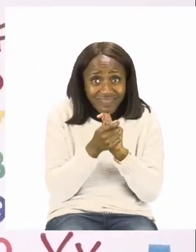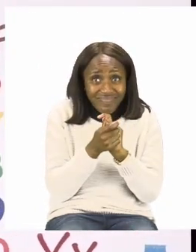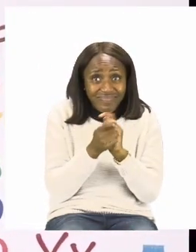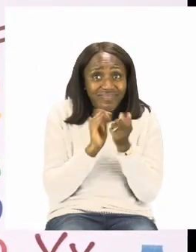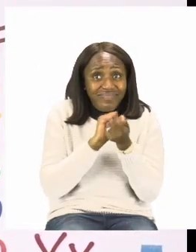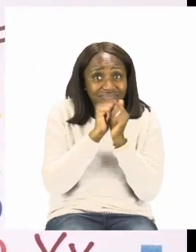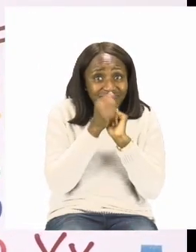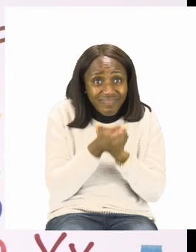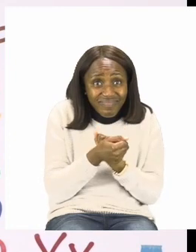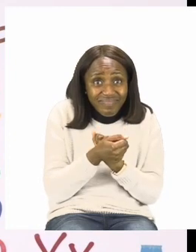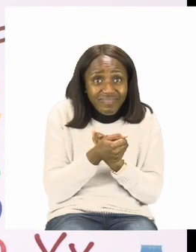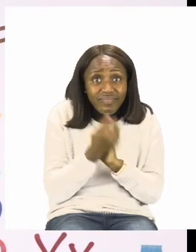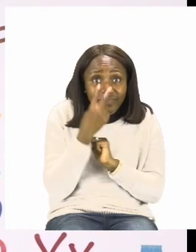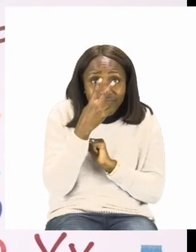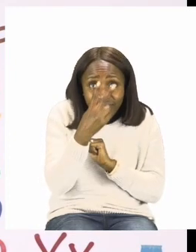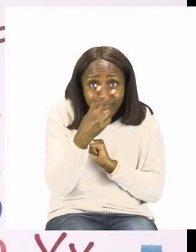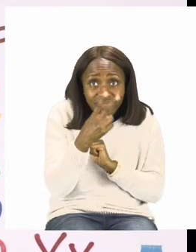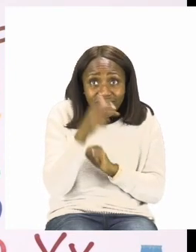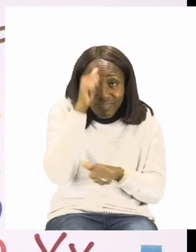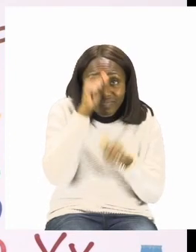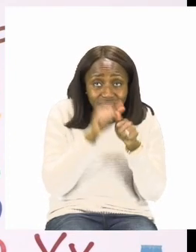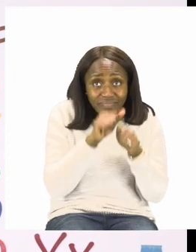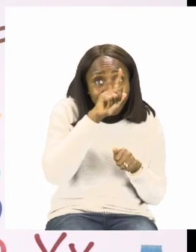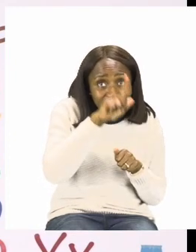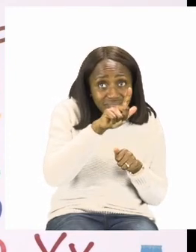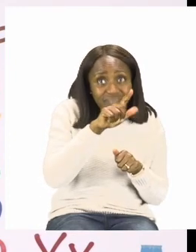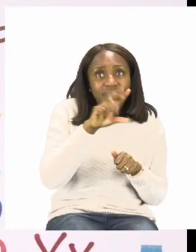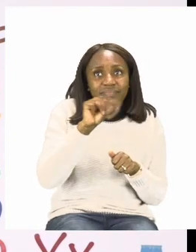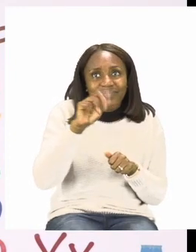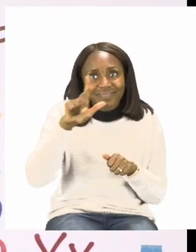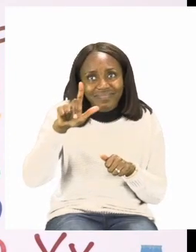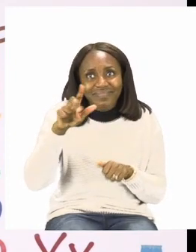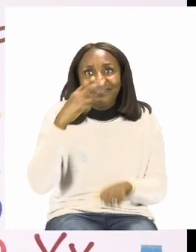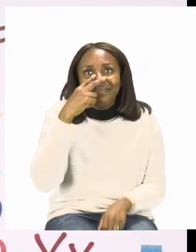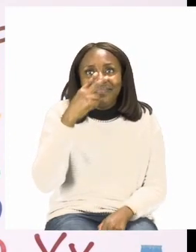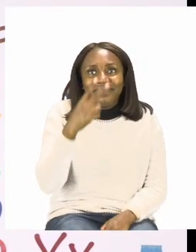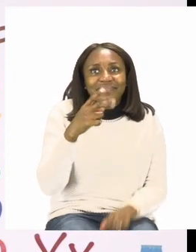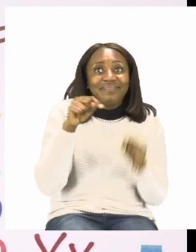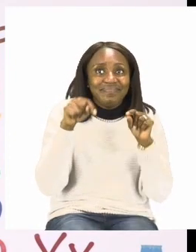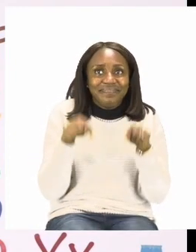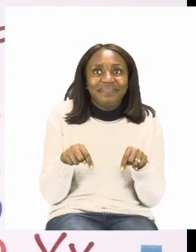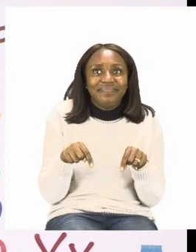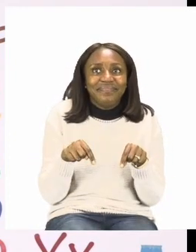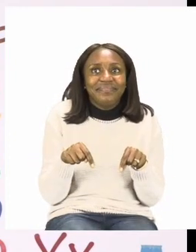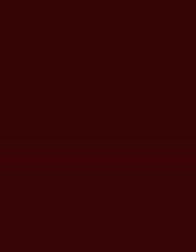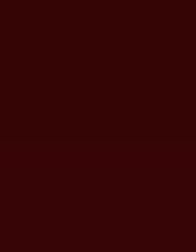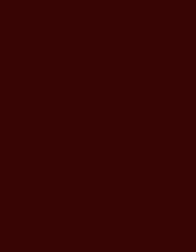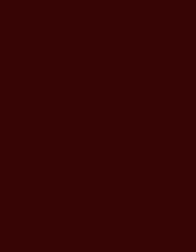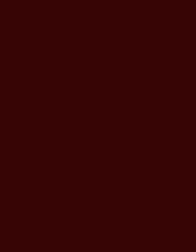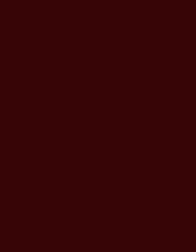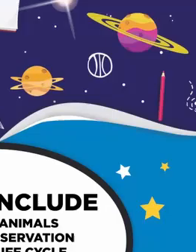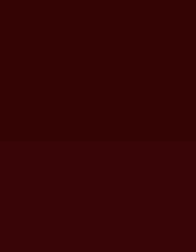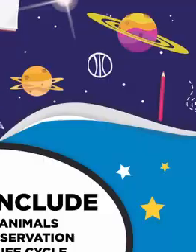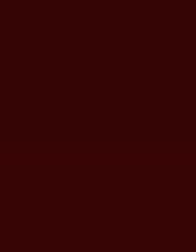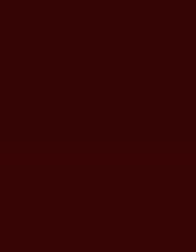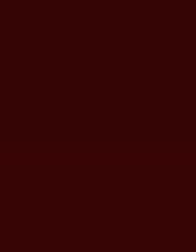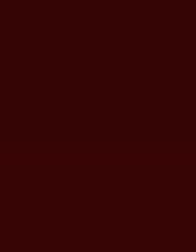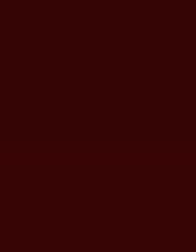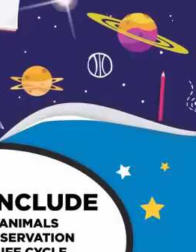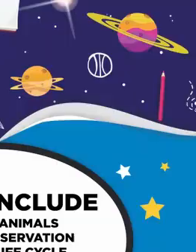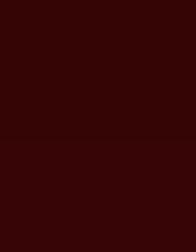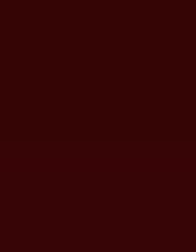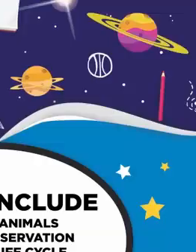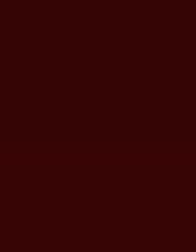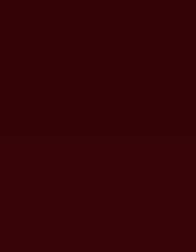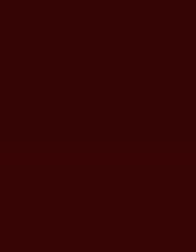the clues I have given you here. I will see you soon after the advert break. Do you have children in the age